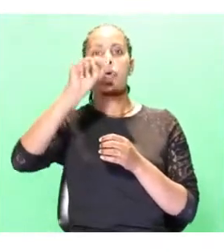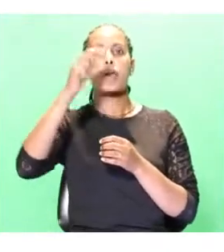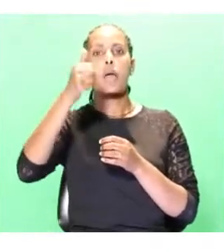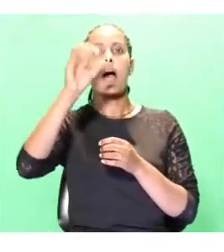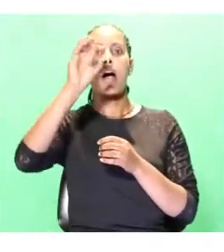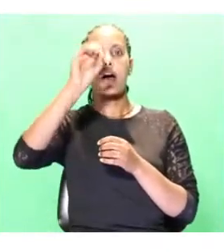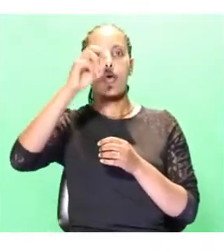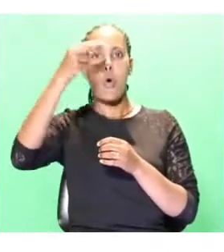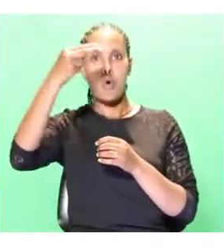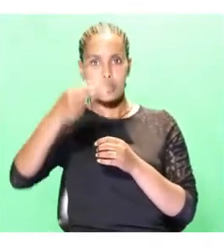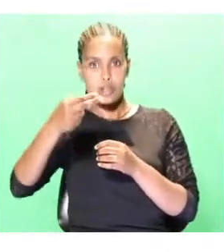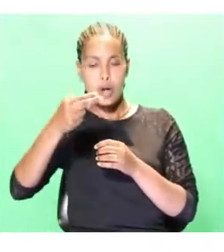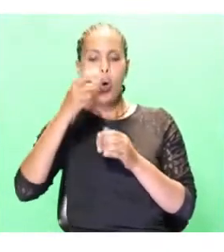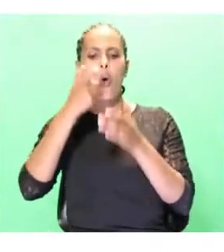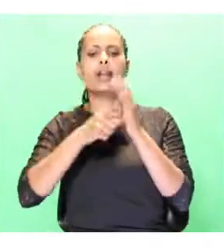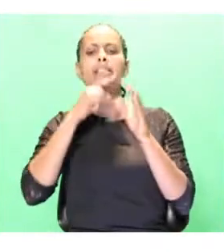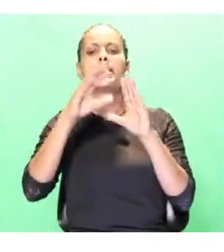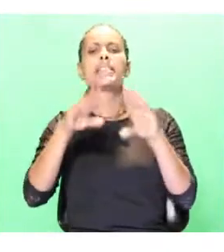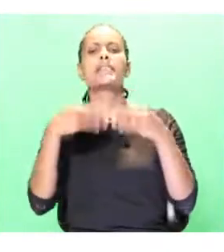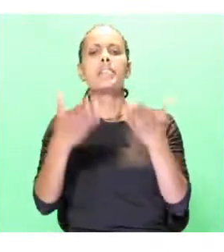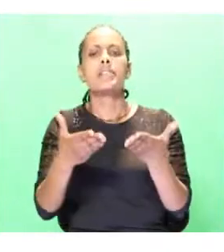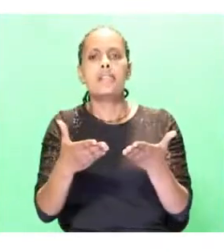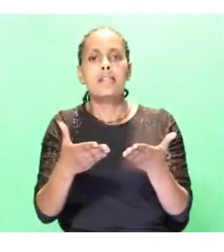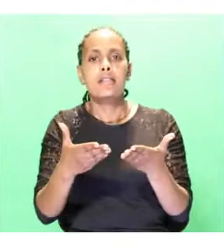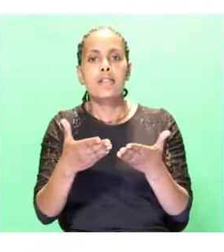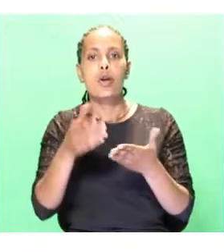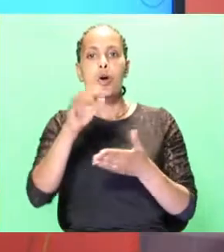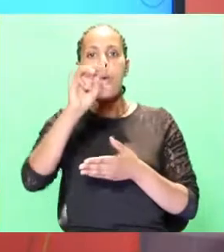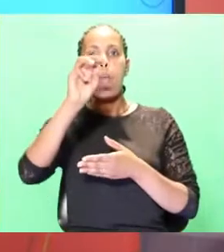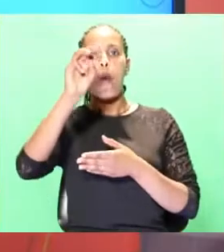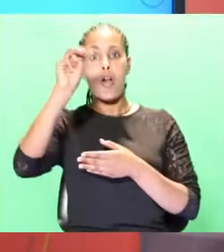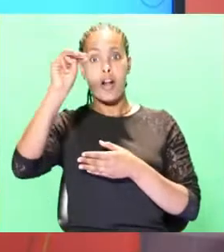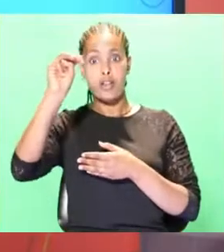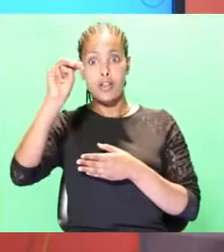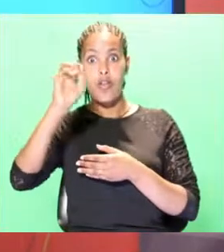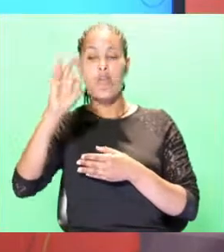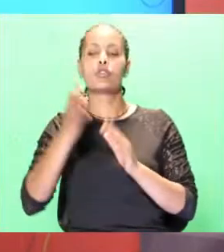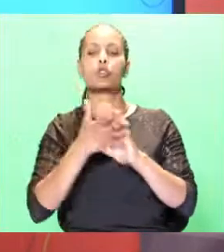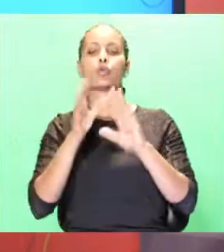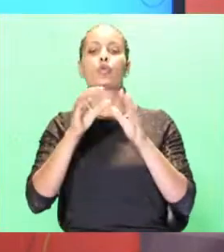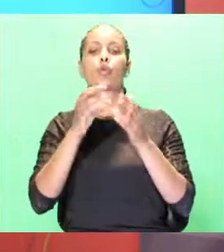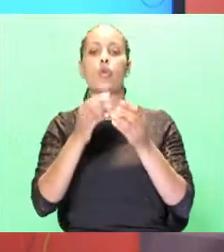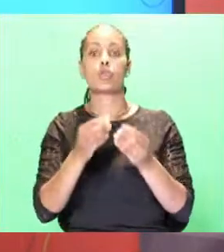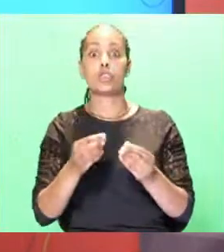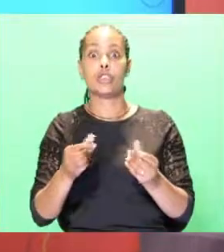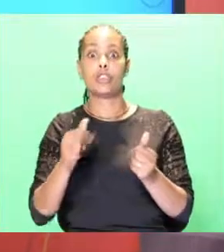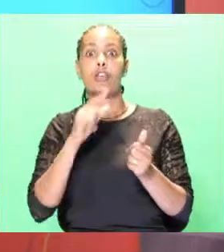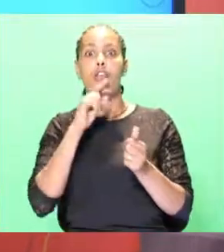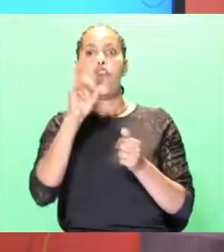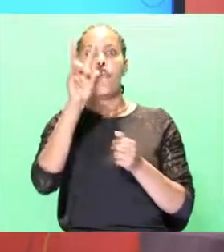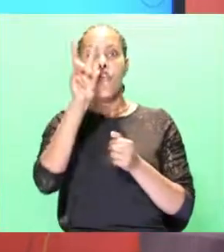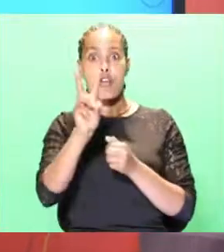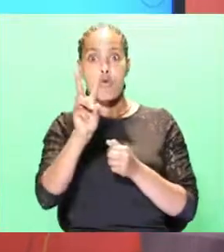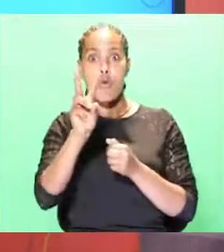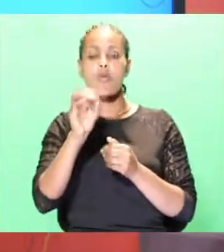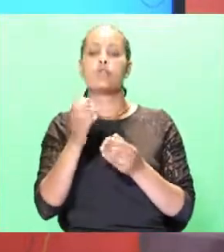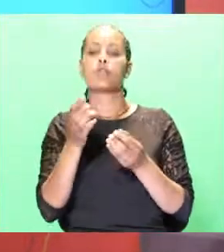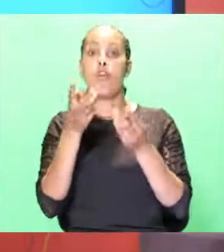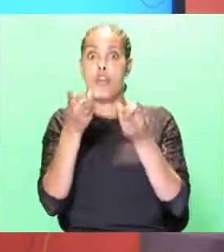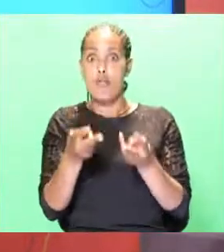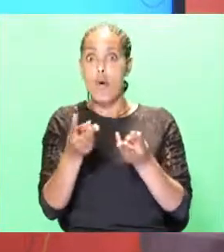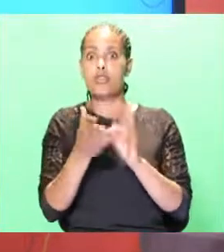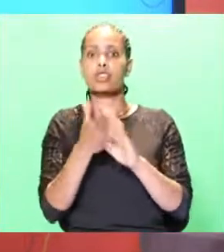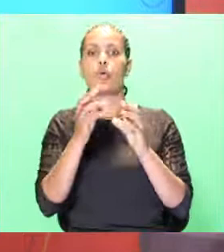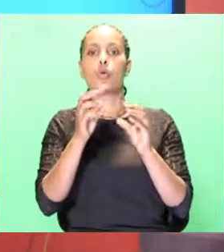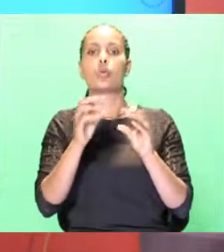hydroxide? What is given? Molarity of the solution and volume of the solution is